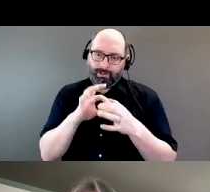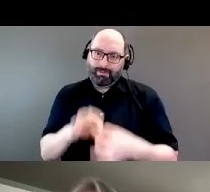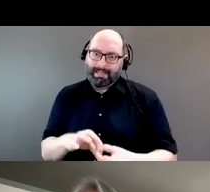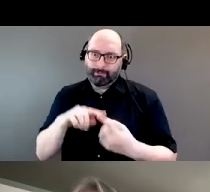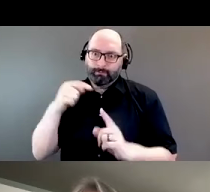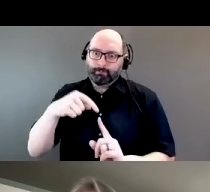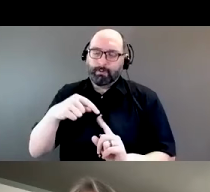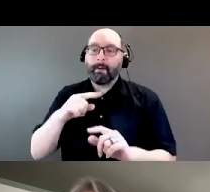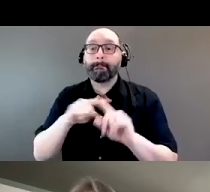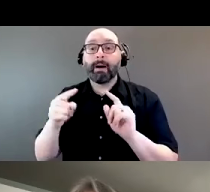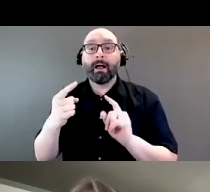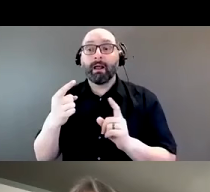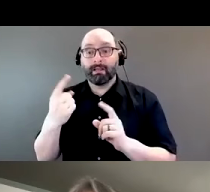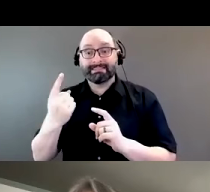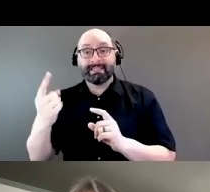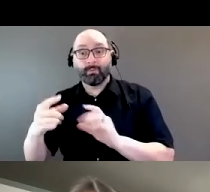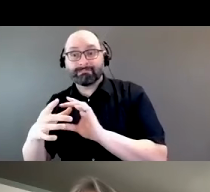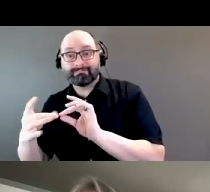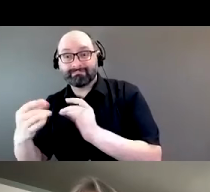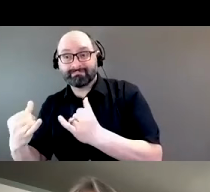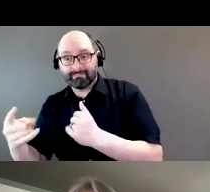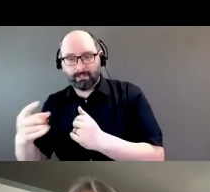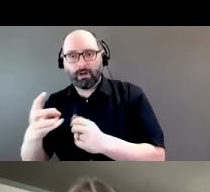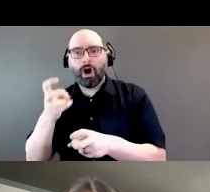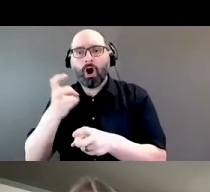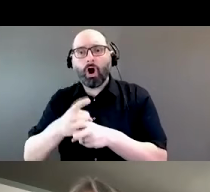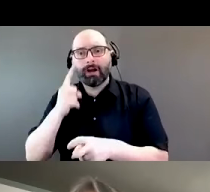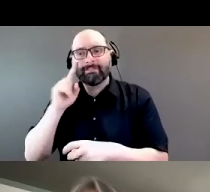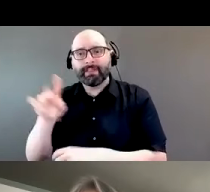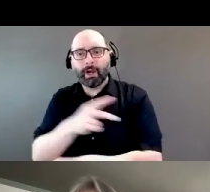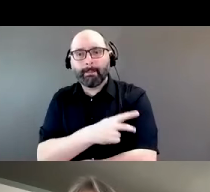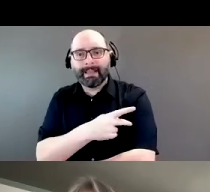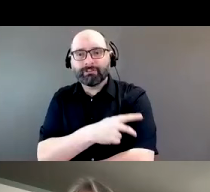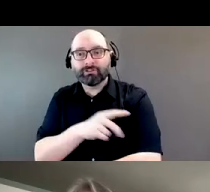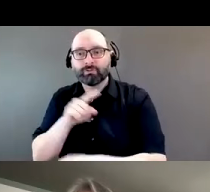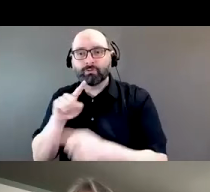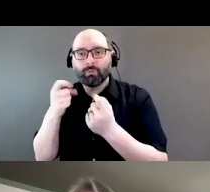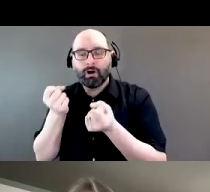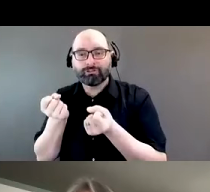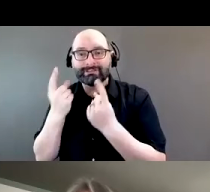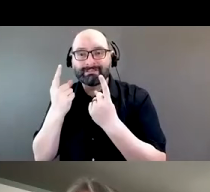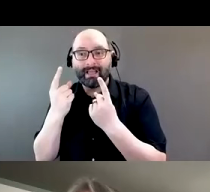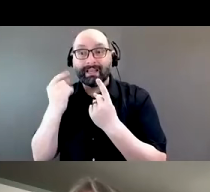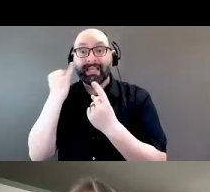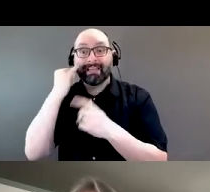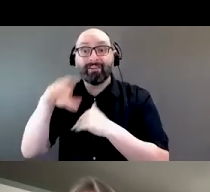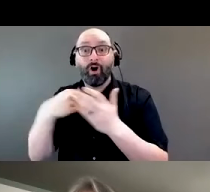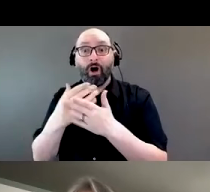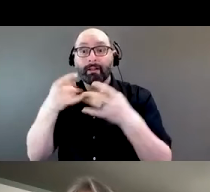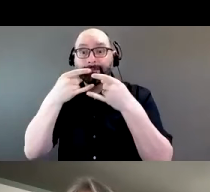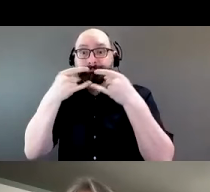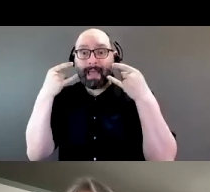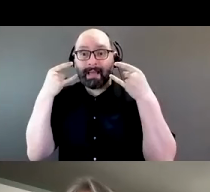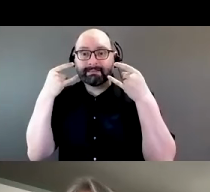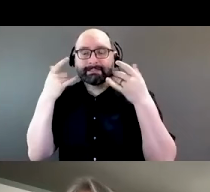But person's pointing out that it's harder for their patients to understand when we're all wearing masks.